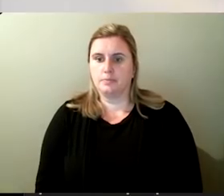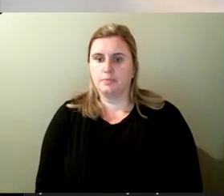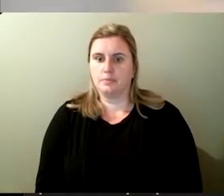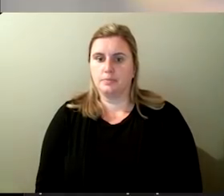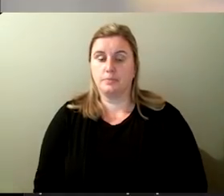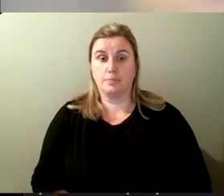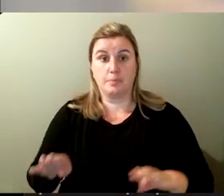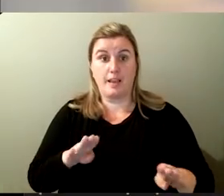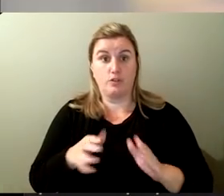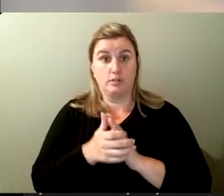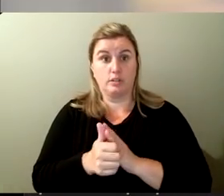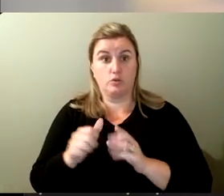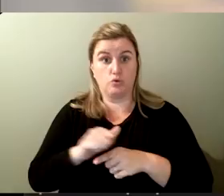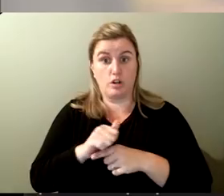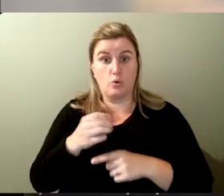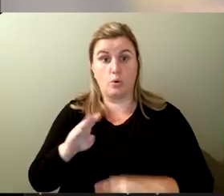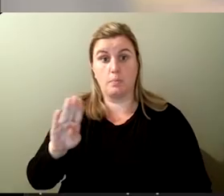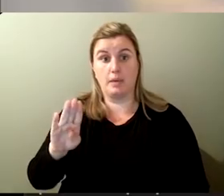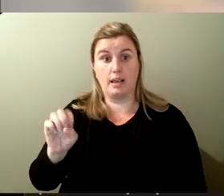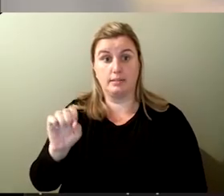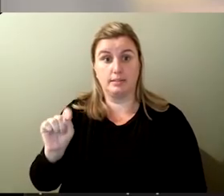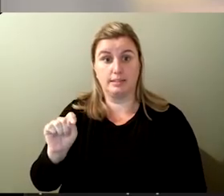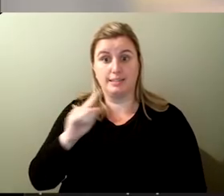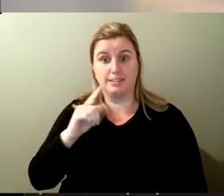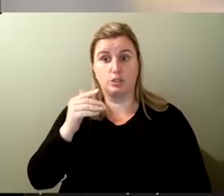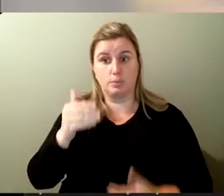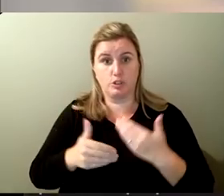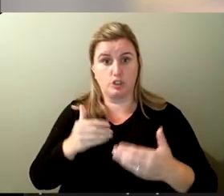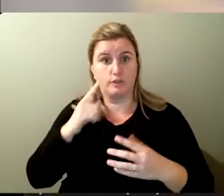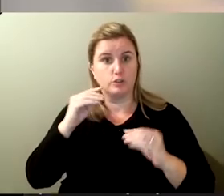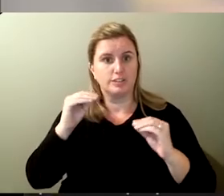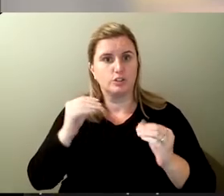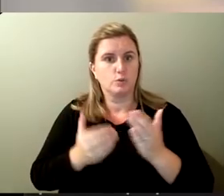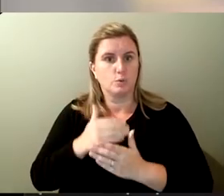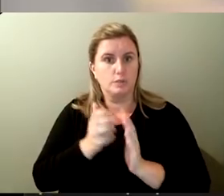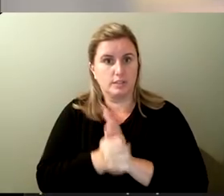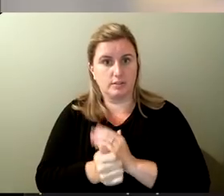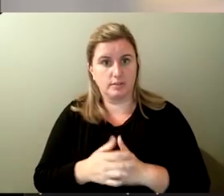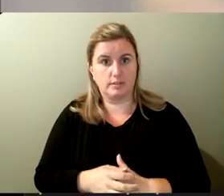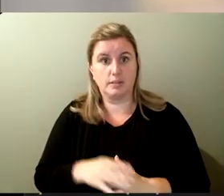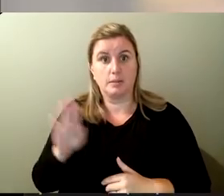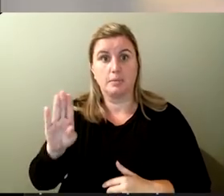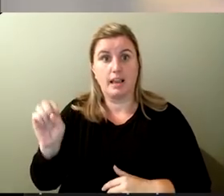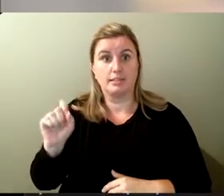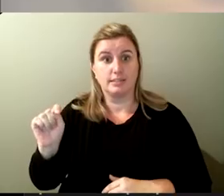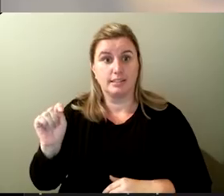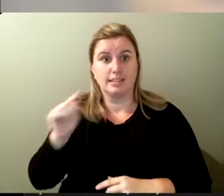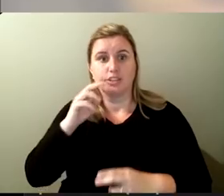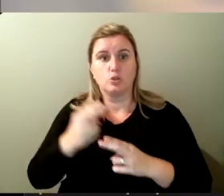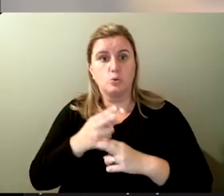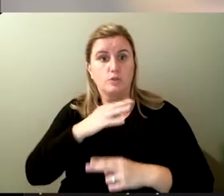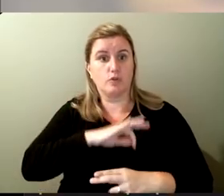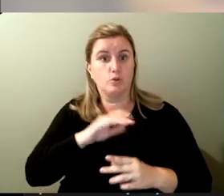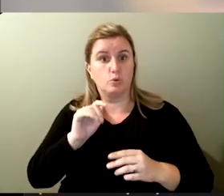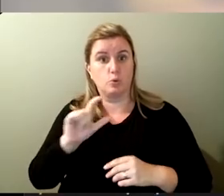Behavioral skills training, or BST, is a procedure for teaching new skills. BST is a useful tool for